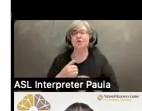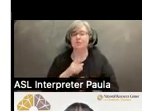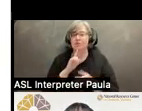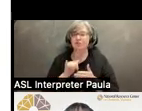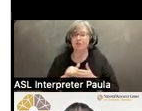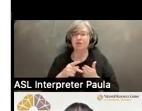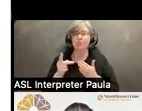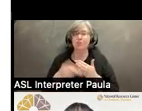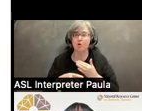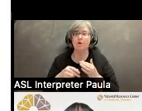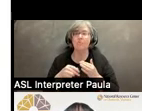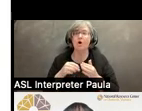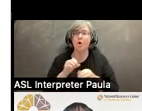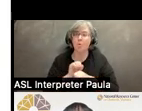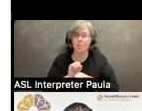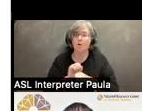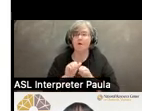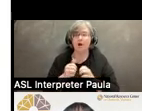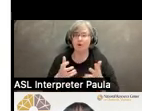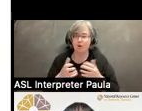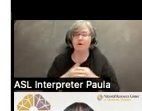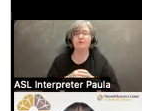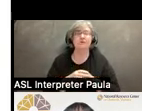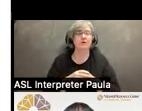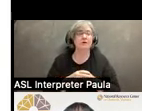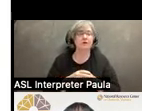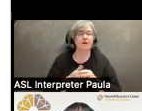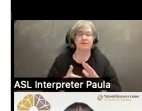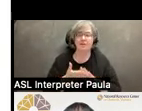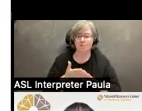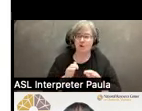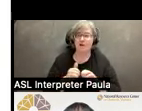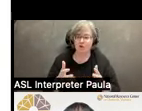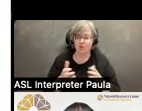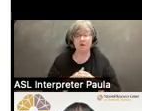the way that you want them to, and make sure that survivors get the services that they need